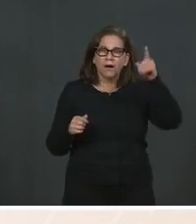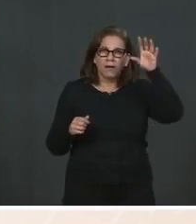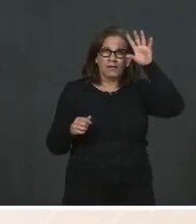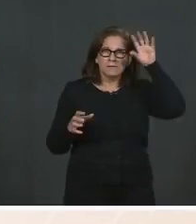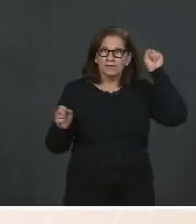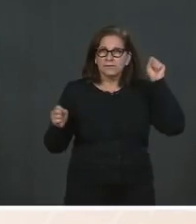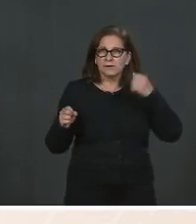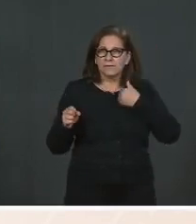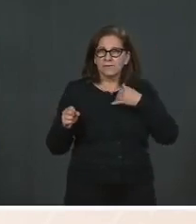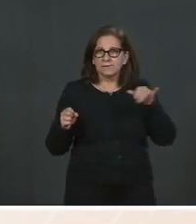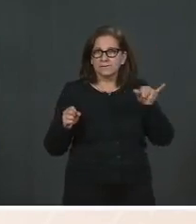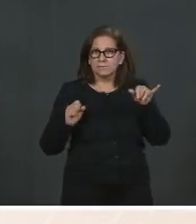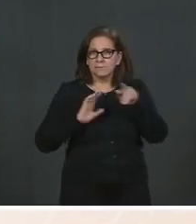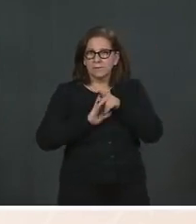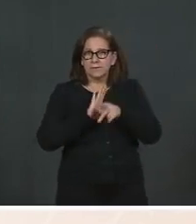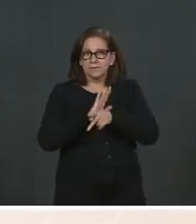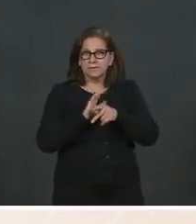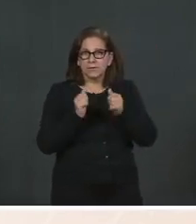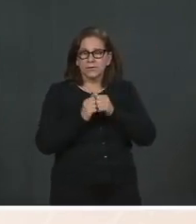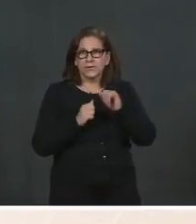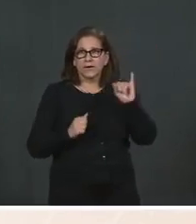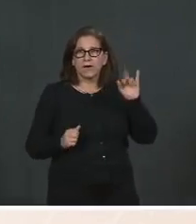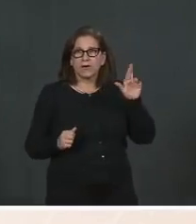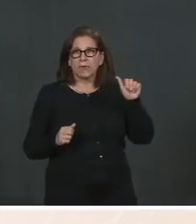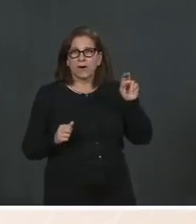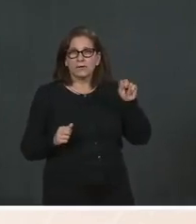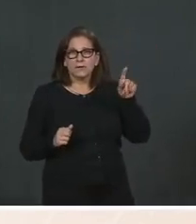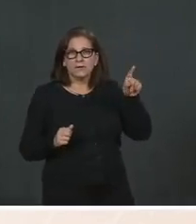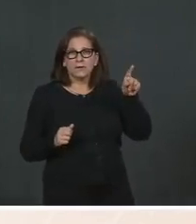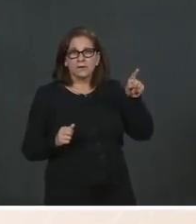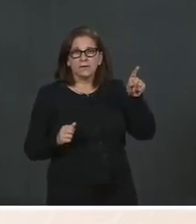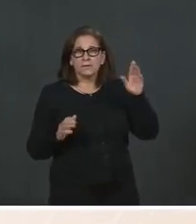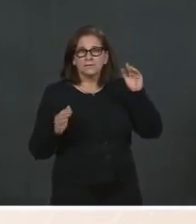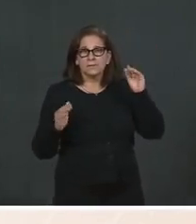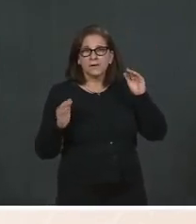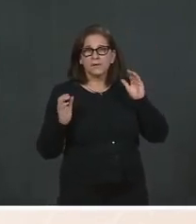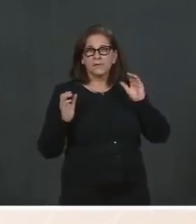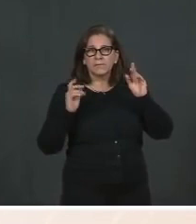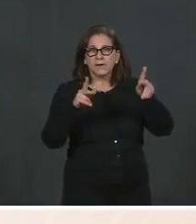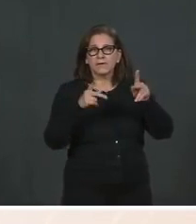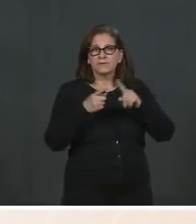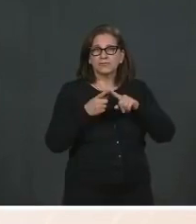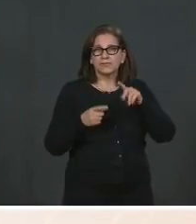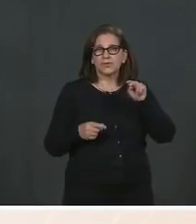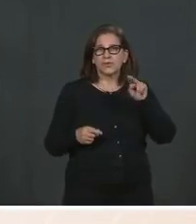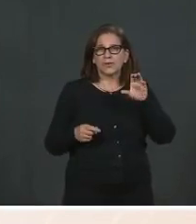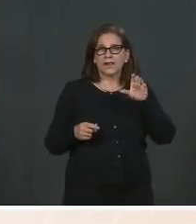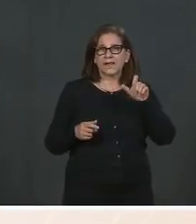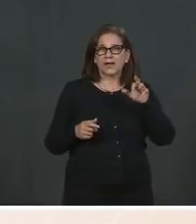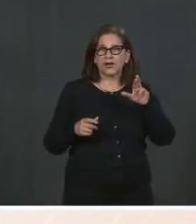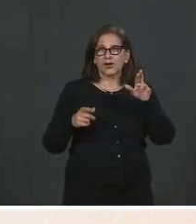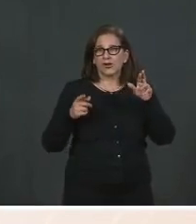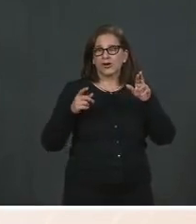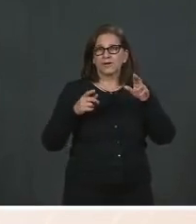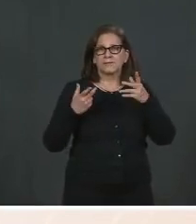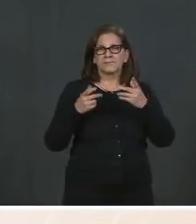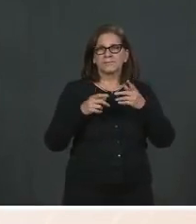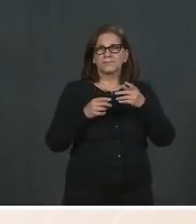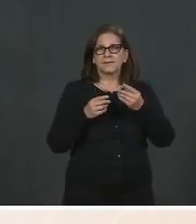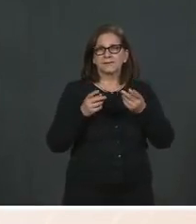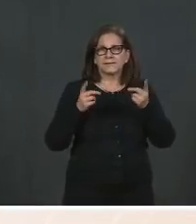Iran, especially in terms of returning to the nuclear deal? And is the president willing to partially lift